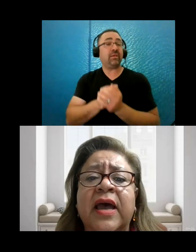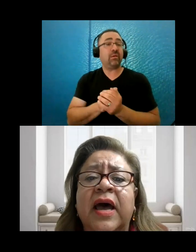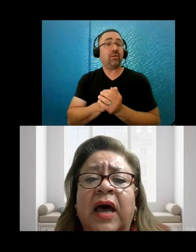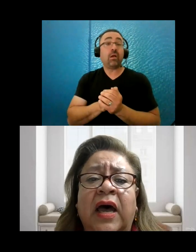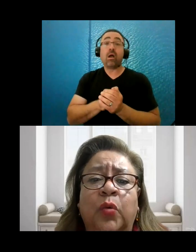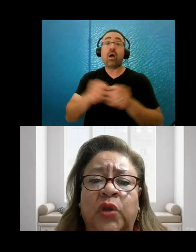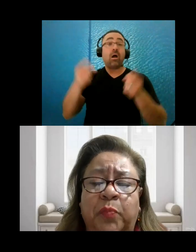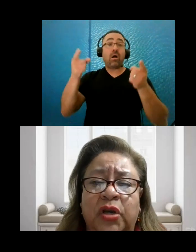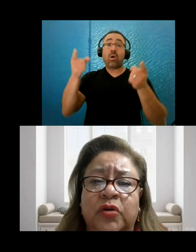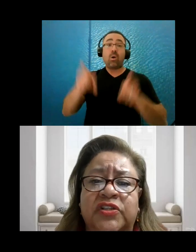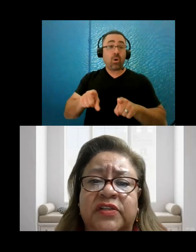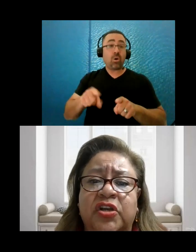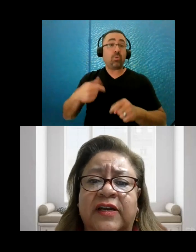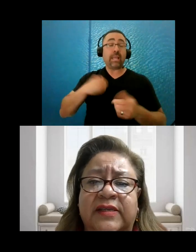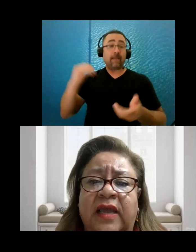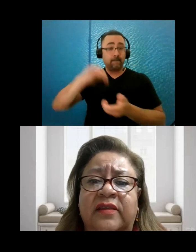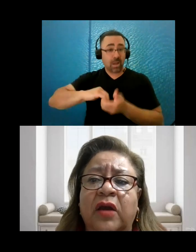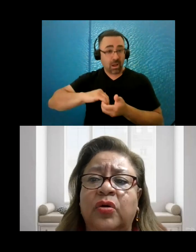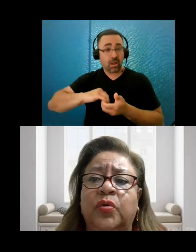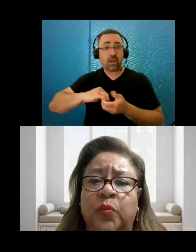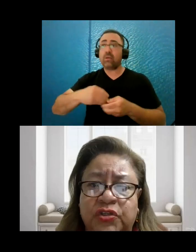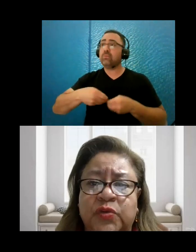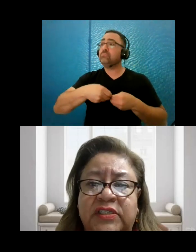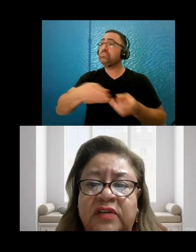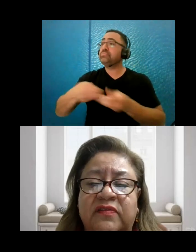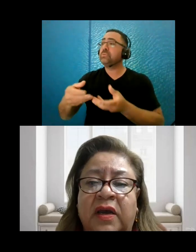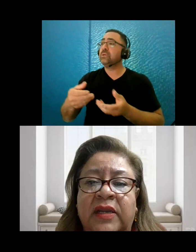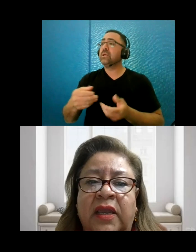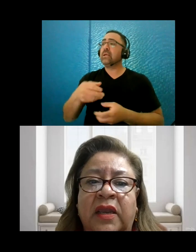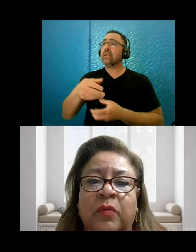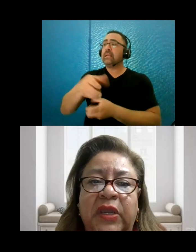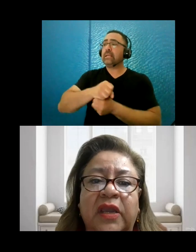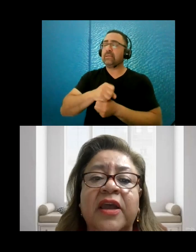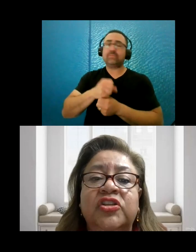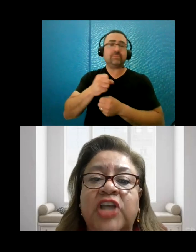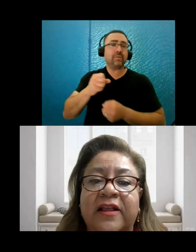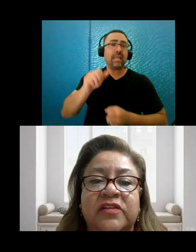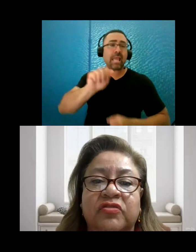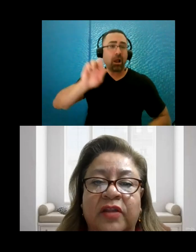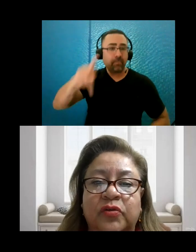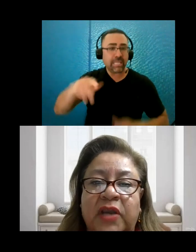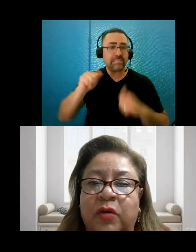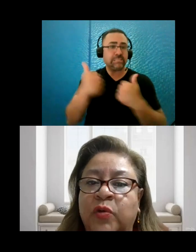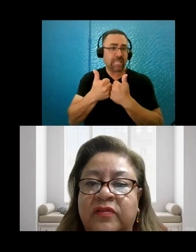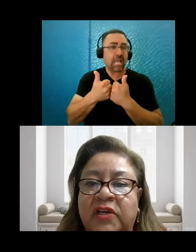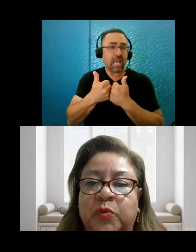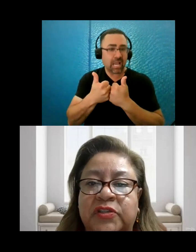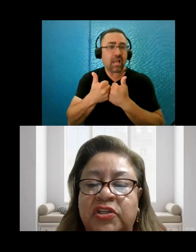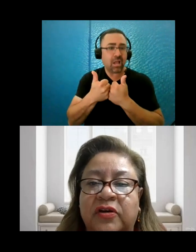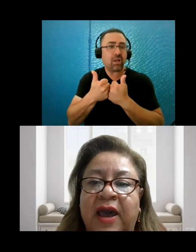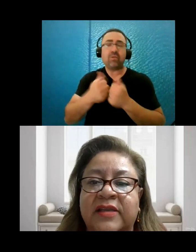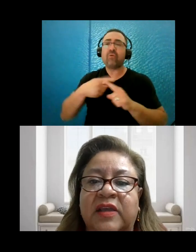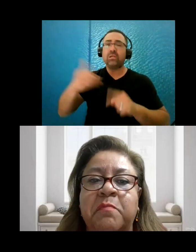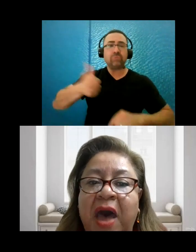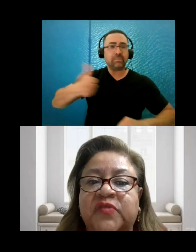result, we partner with Circular San Diego, which received an AARP challenge grant to create written